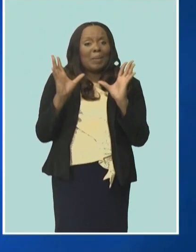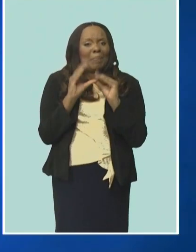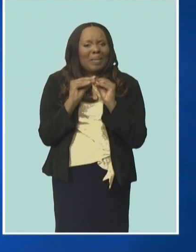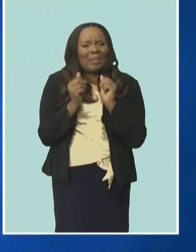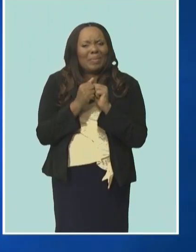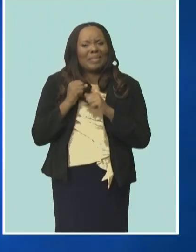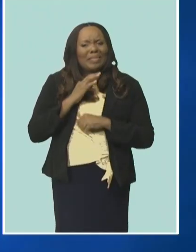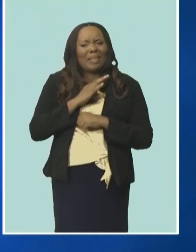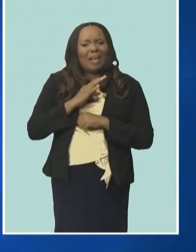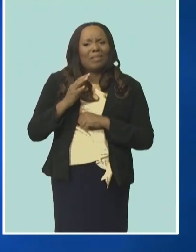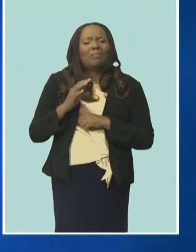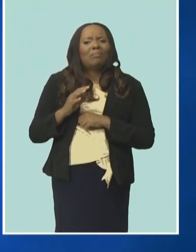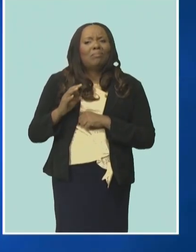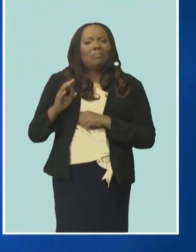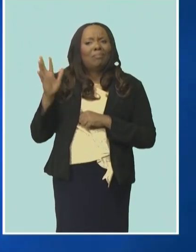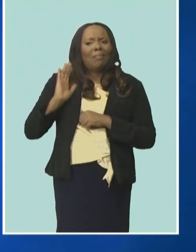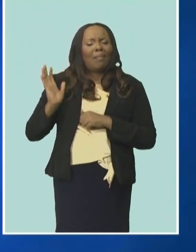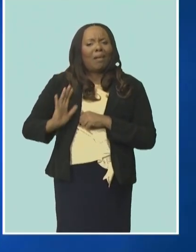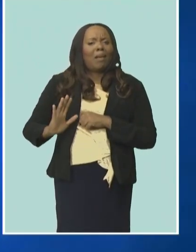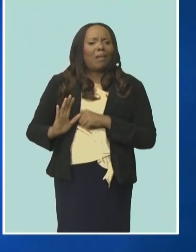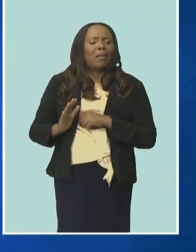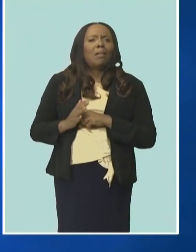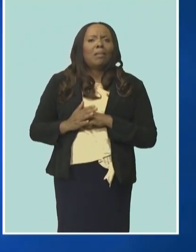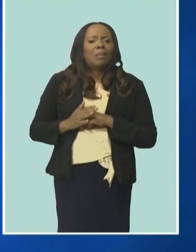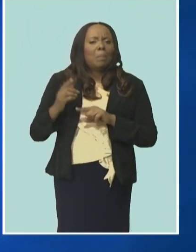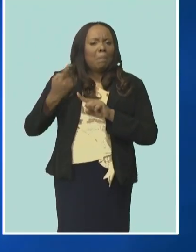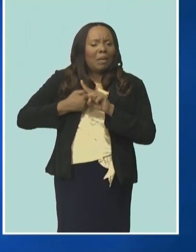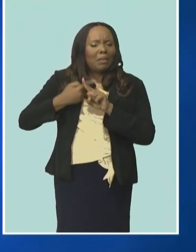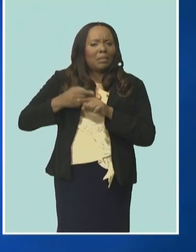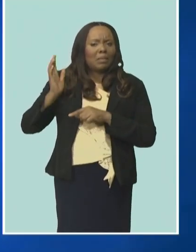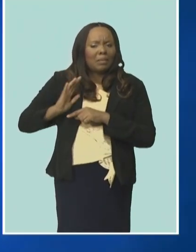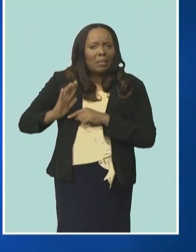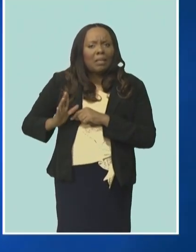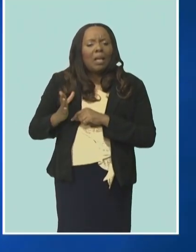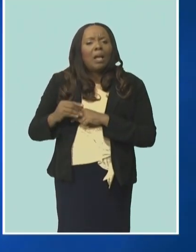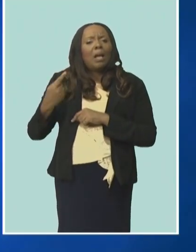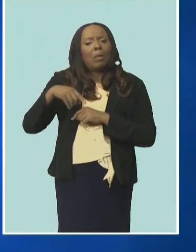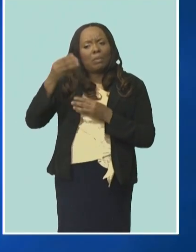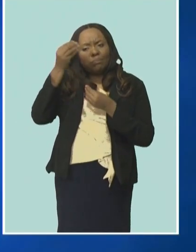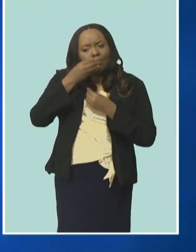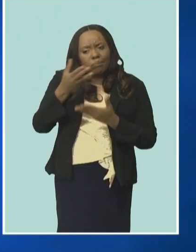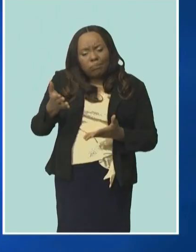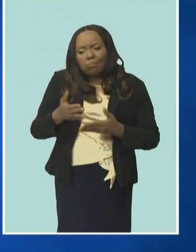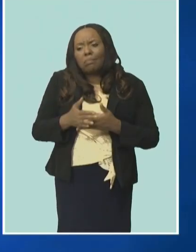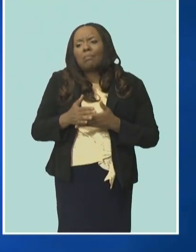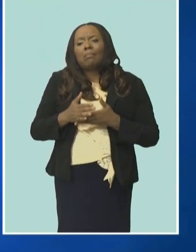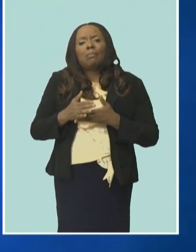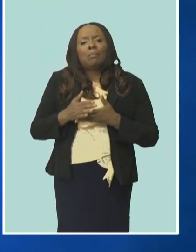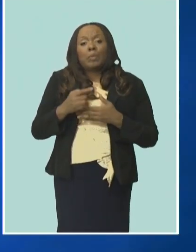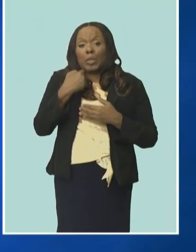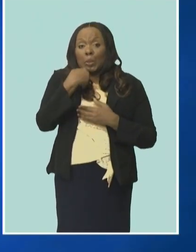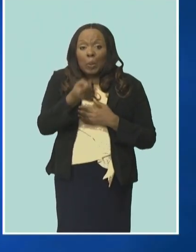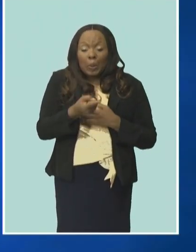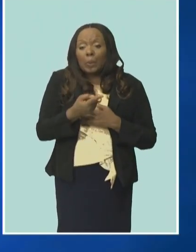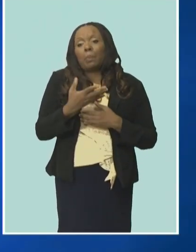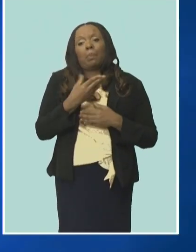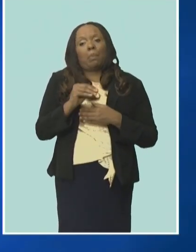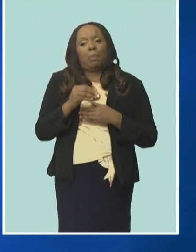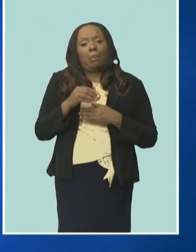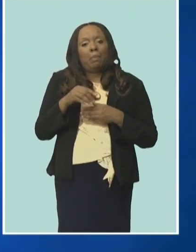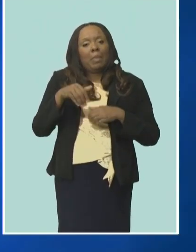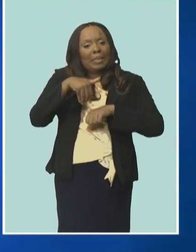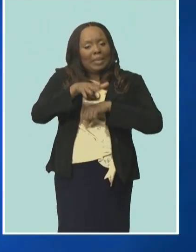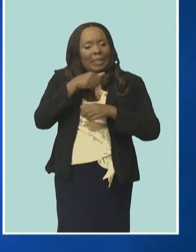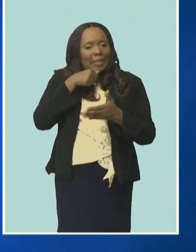hospital several months in advance, and those directly affected were notified both verbally and in writing at least 2 weeks prior to the effective